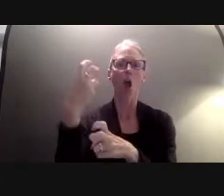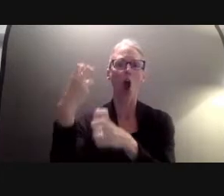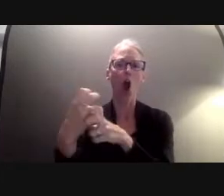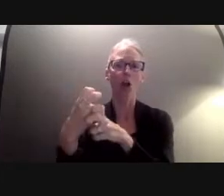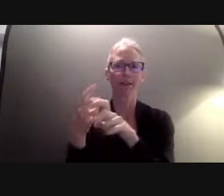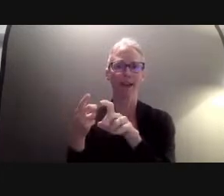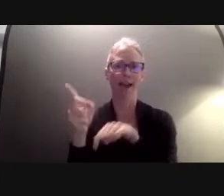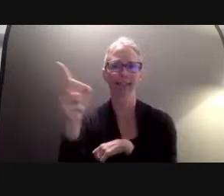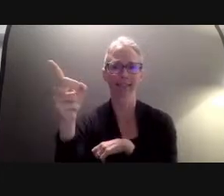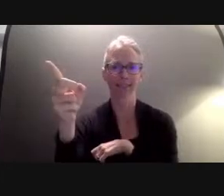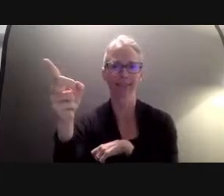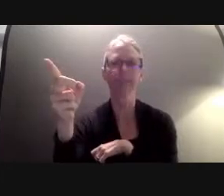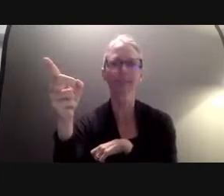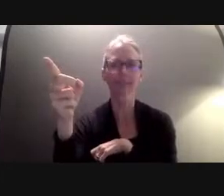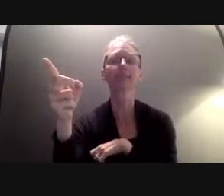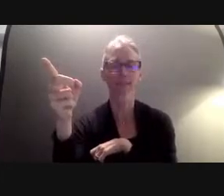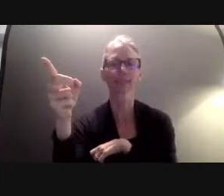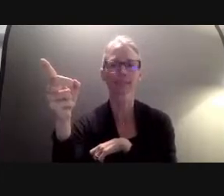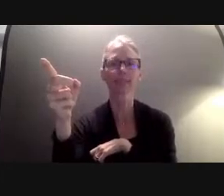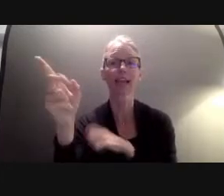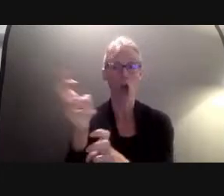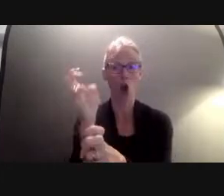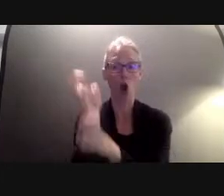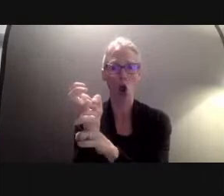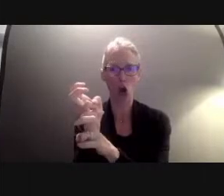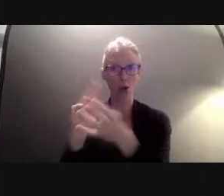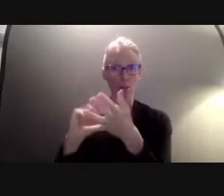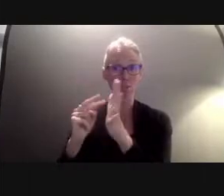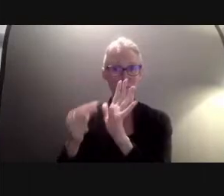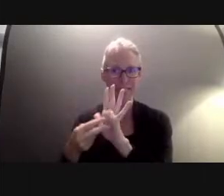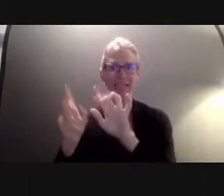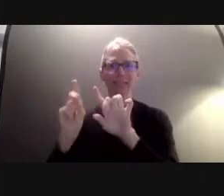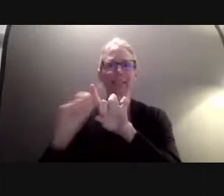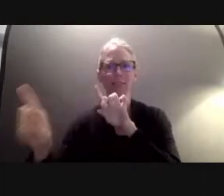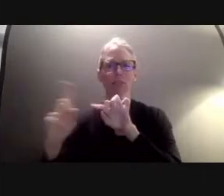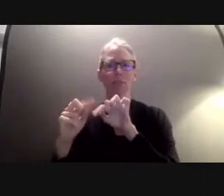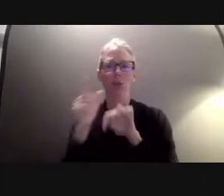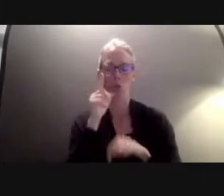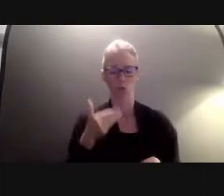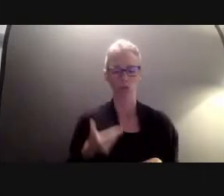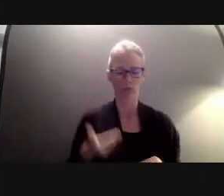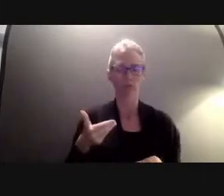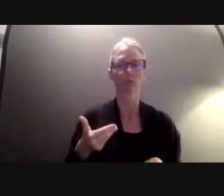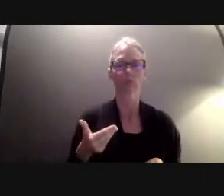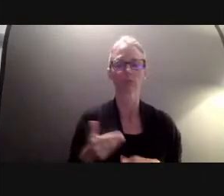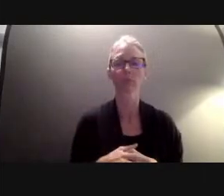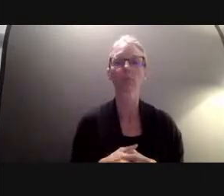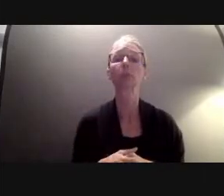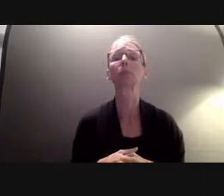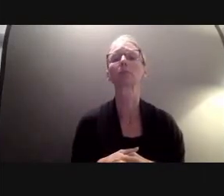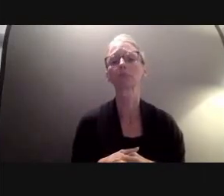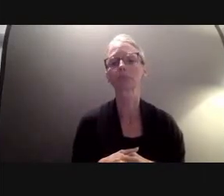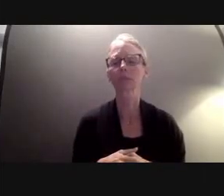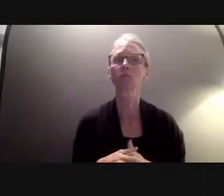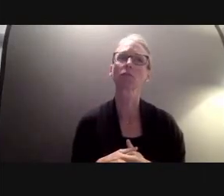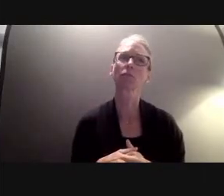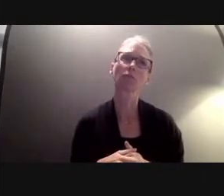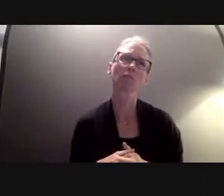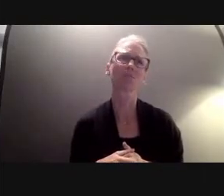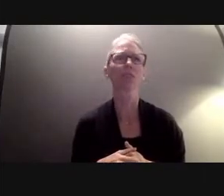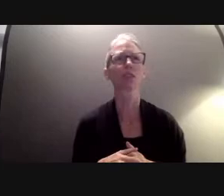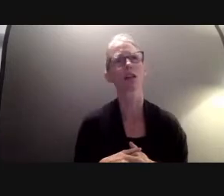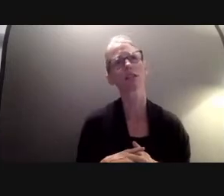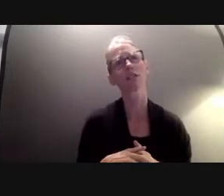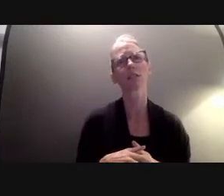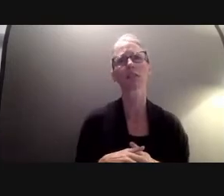different for everyone. Anywhere from, you know, a mile for me, I've done about a